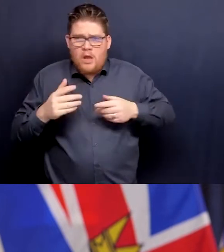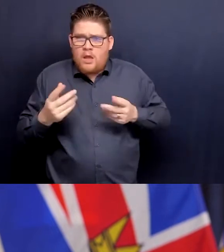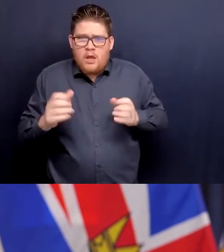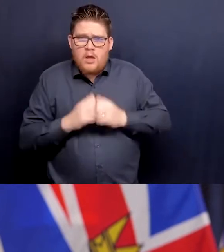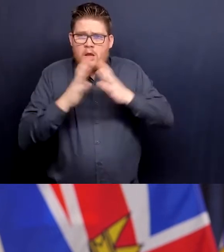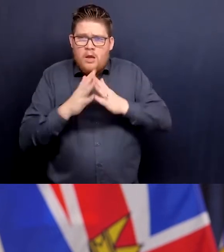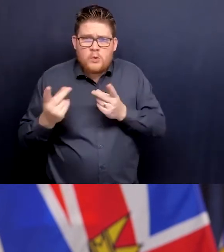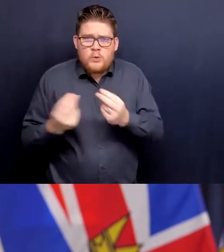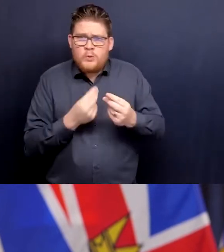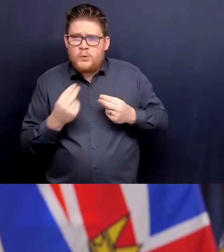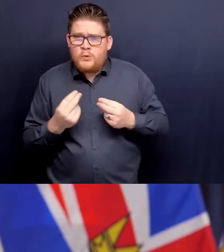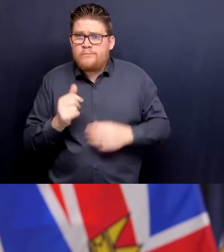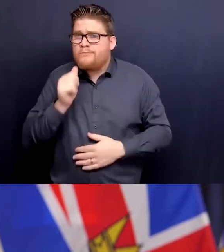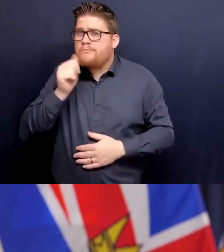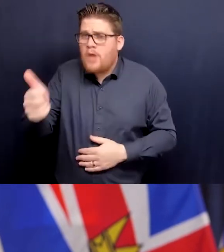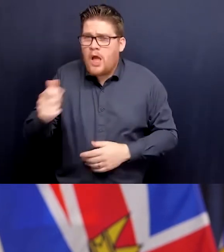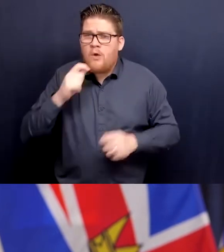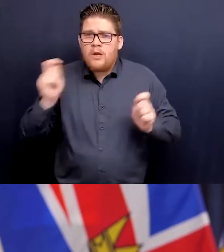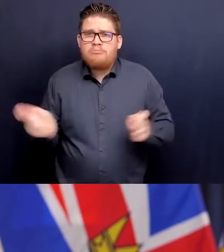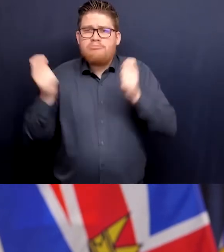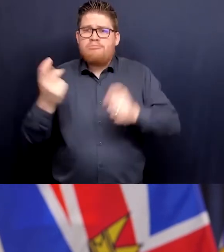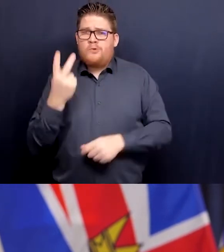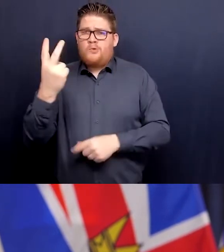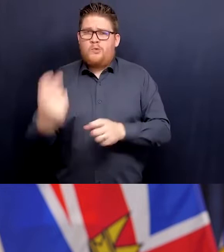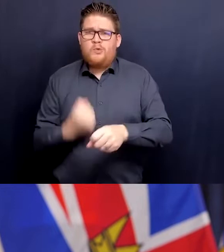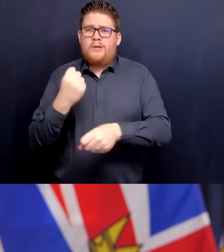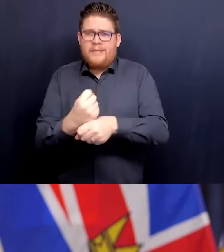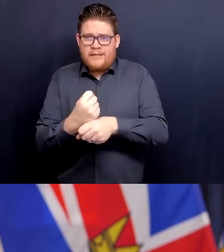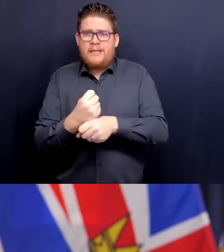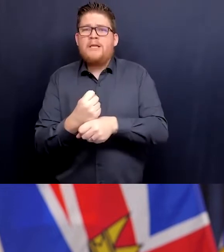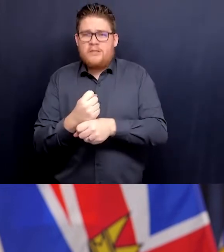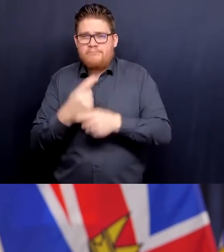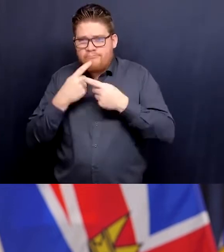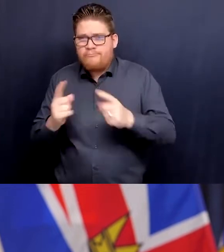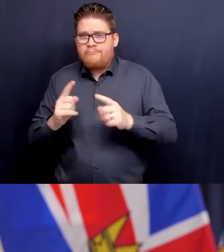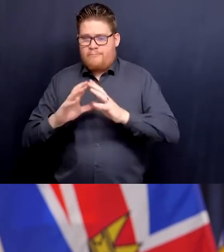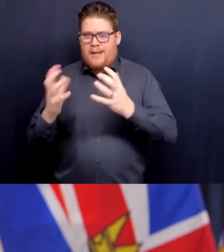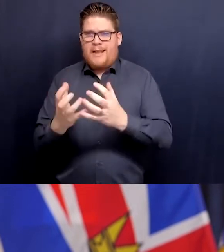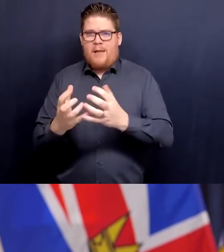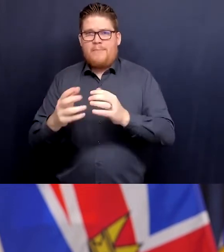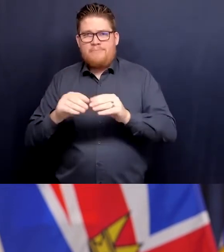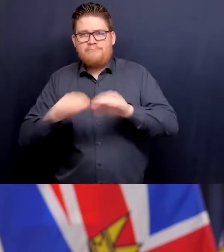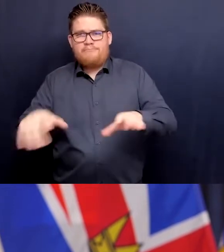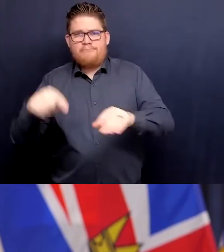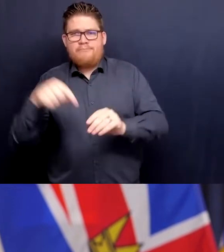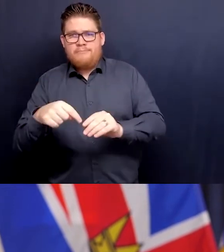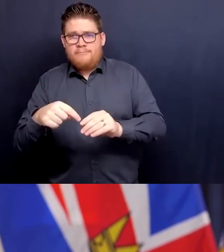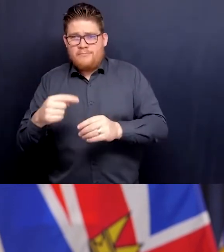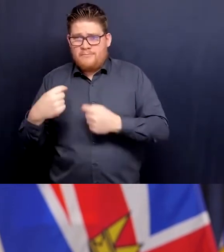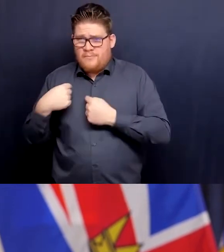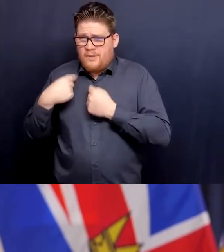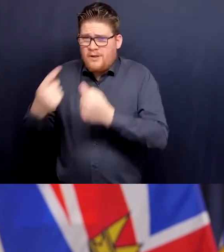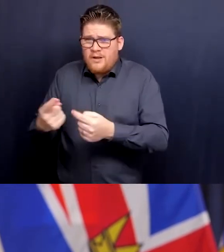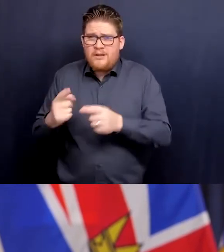declaration of a pandemic was made. The sacrifices that people have made and the things they've done for one another and the kindness they